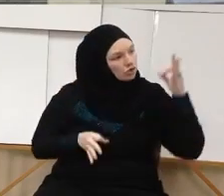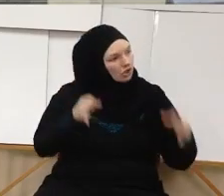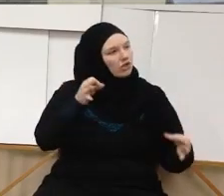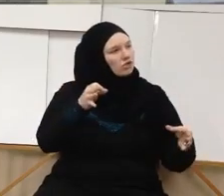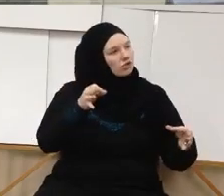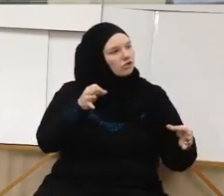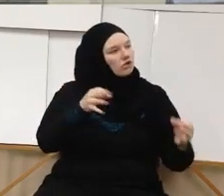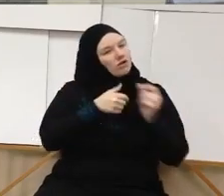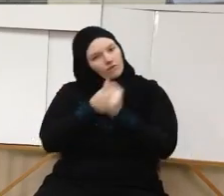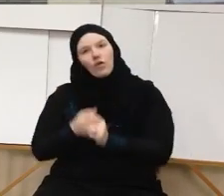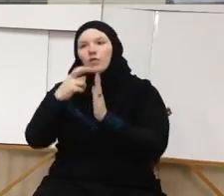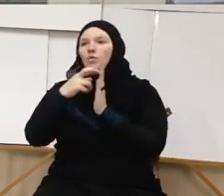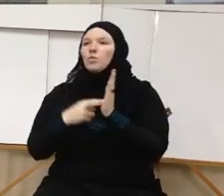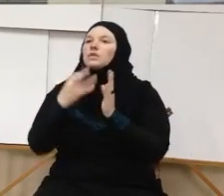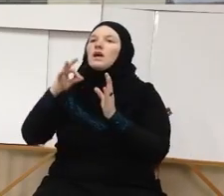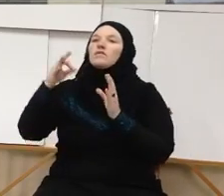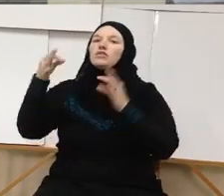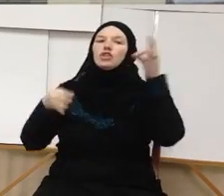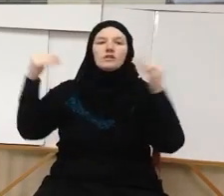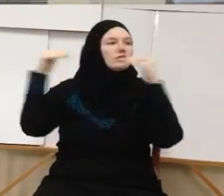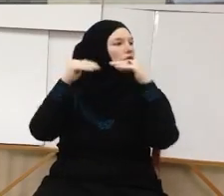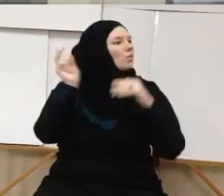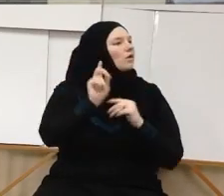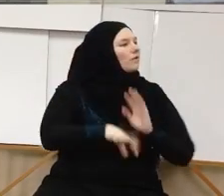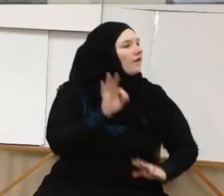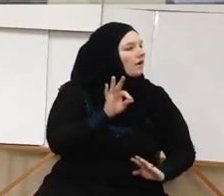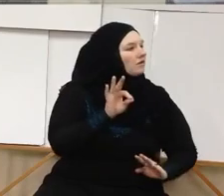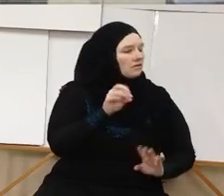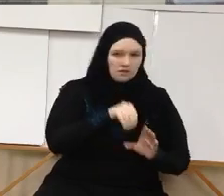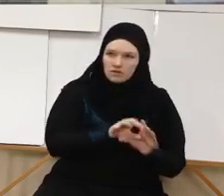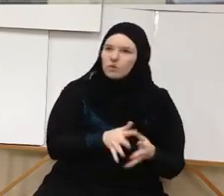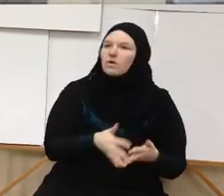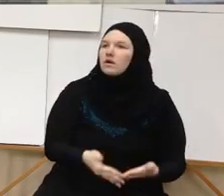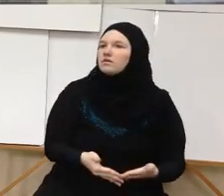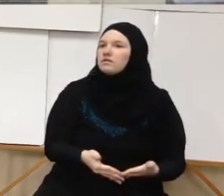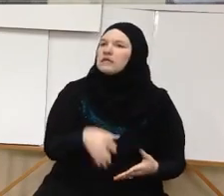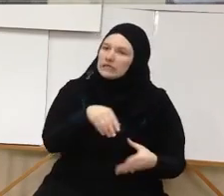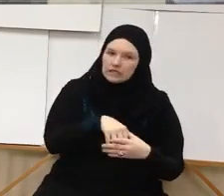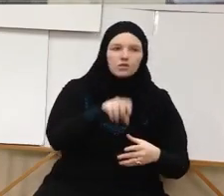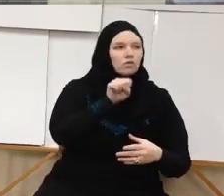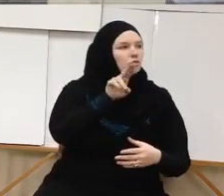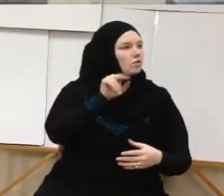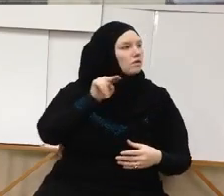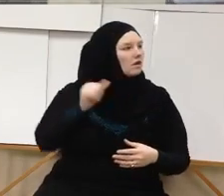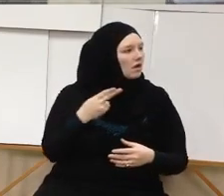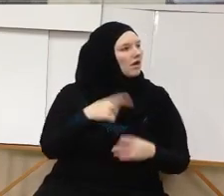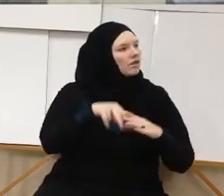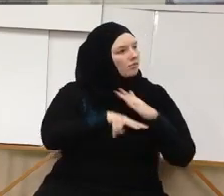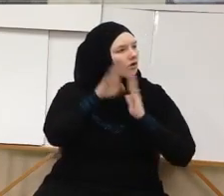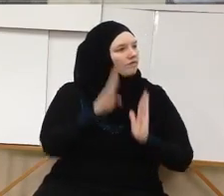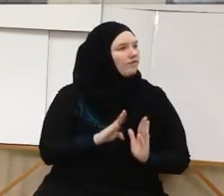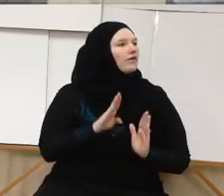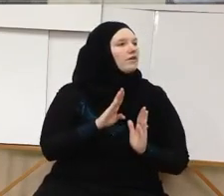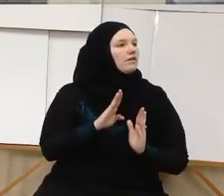of justice. Where do we find the rules of justice? In the Quran, in the Sunnah of the Prophet sallallahu alaihi